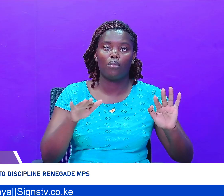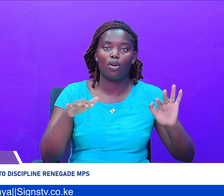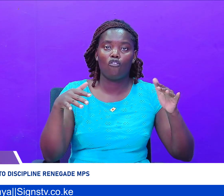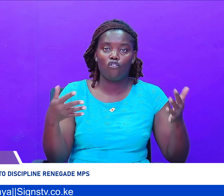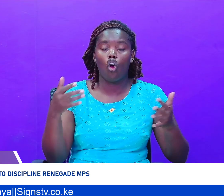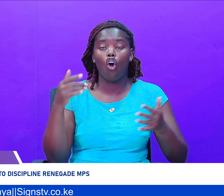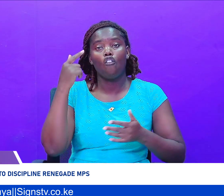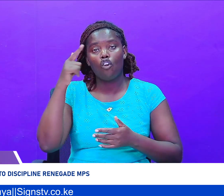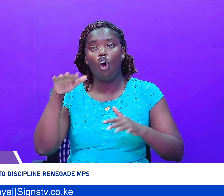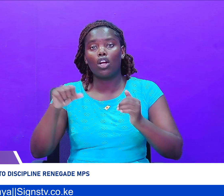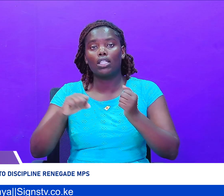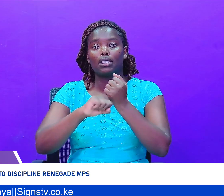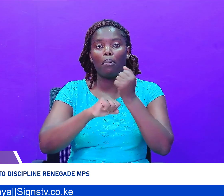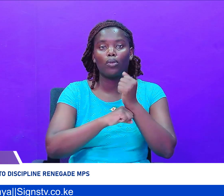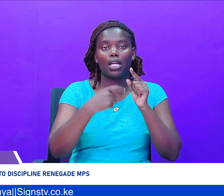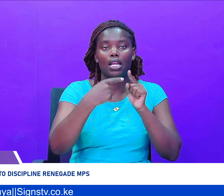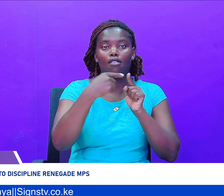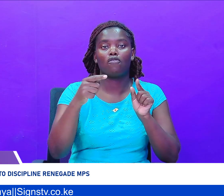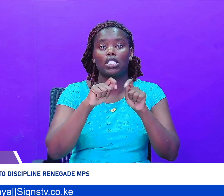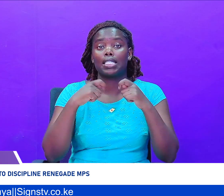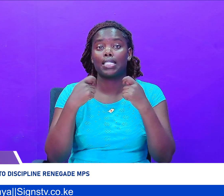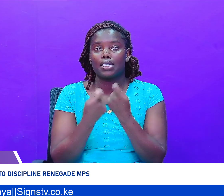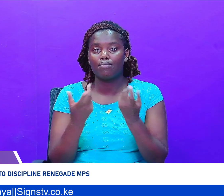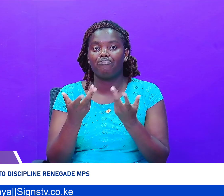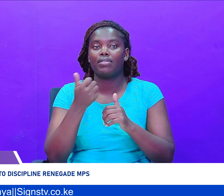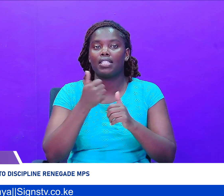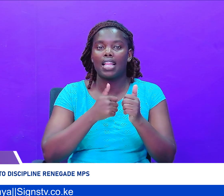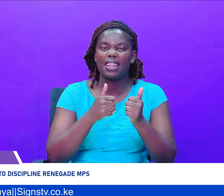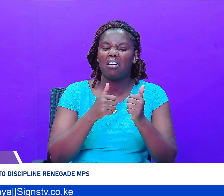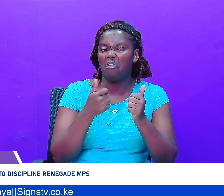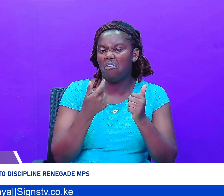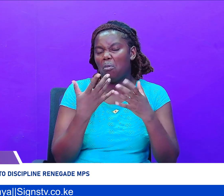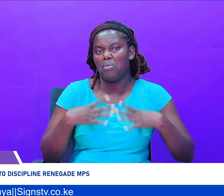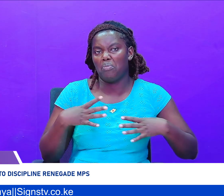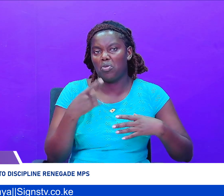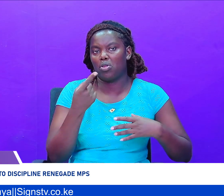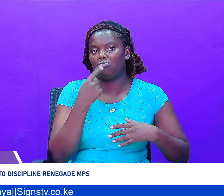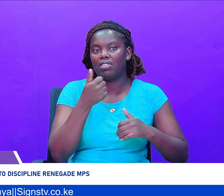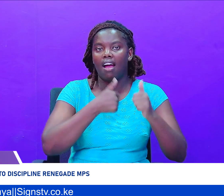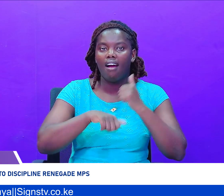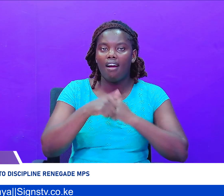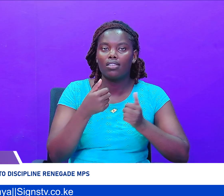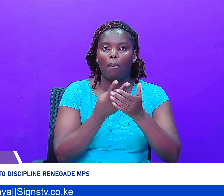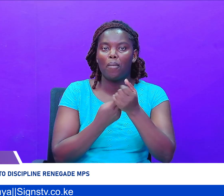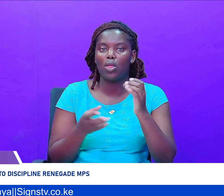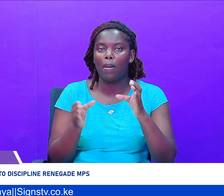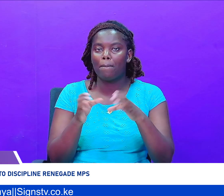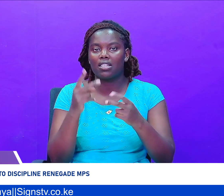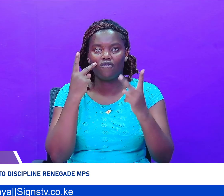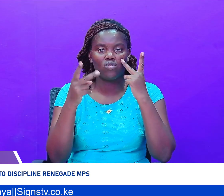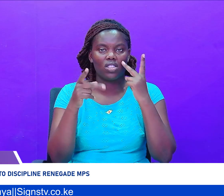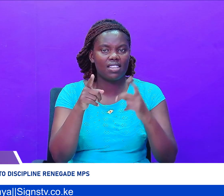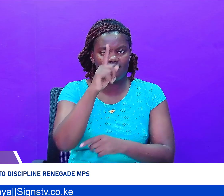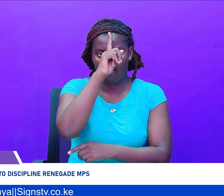recent by-elections where several MPs and senators were accused of campaigning for or supporting